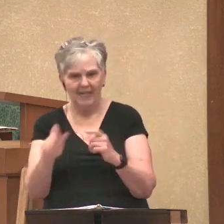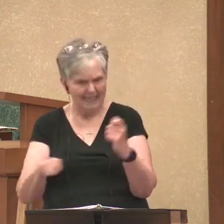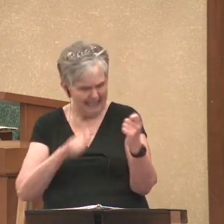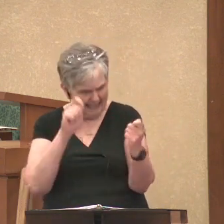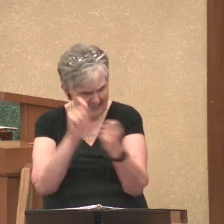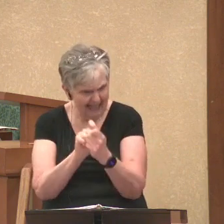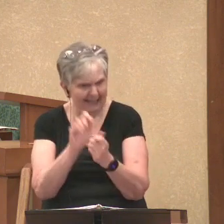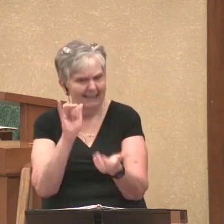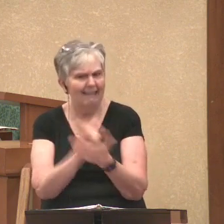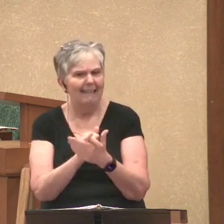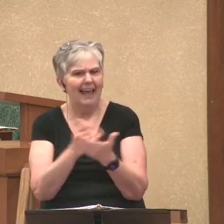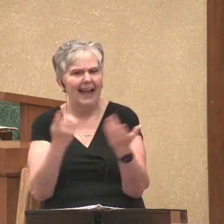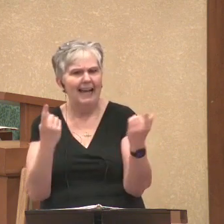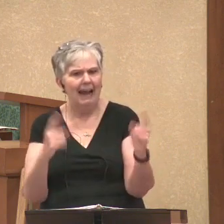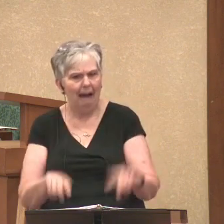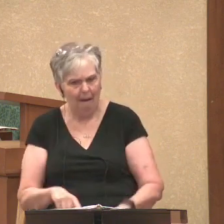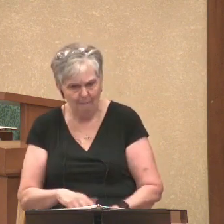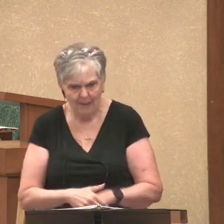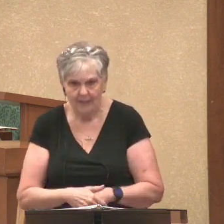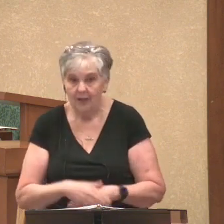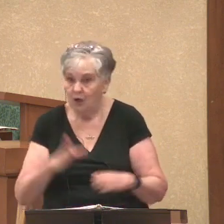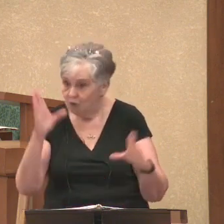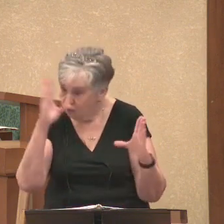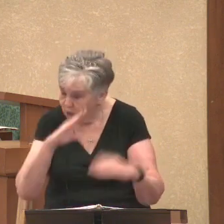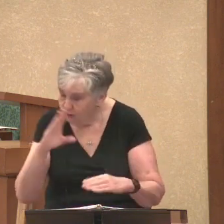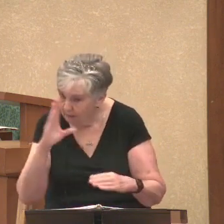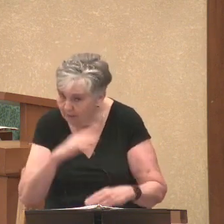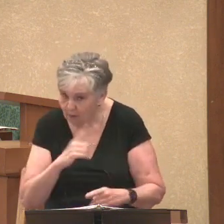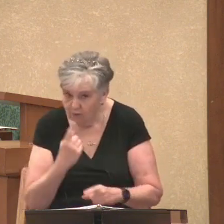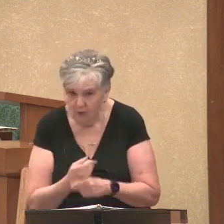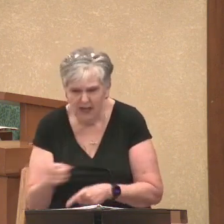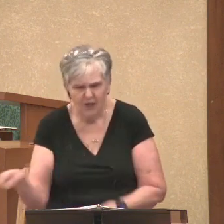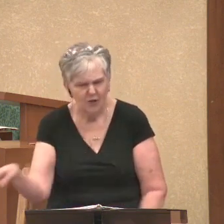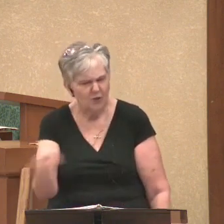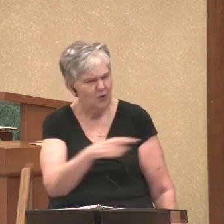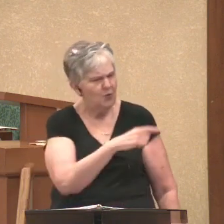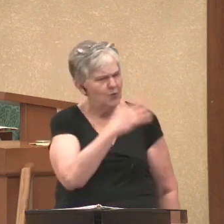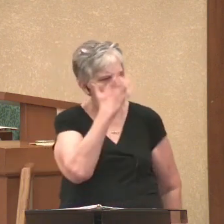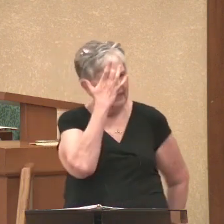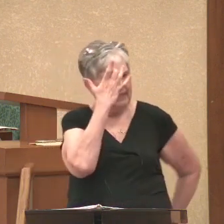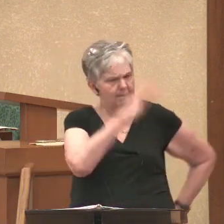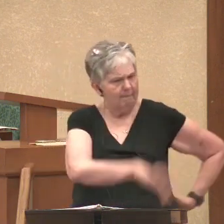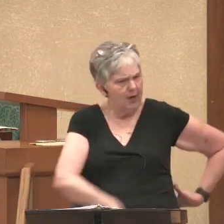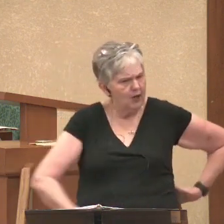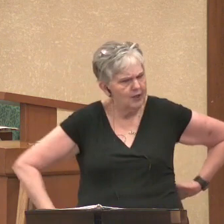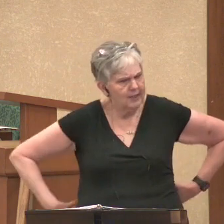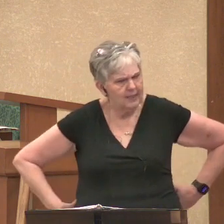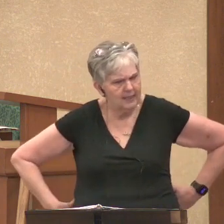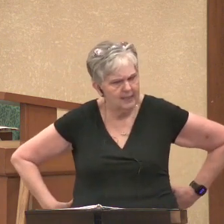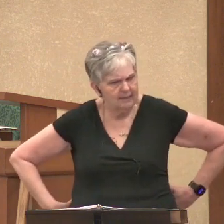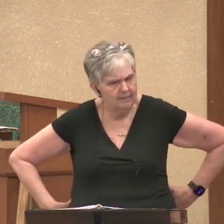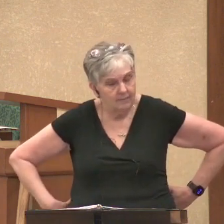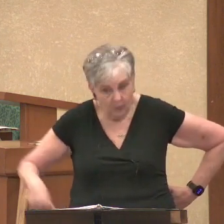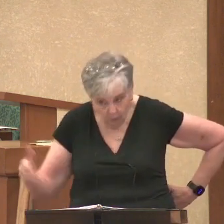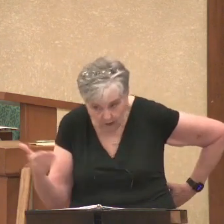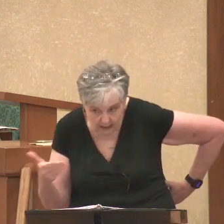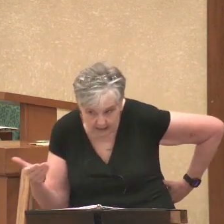happens. And you get in trouble. You guys are so smart. And you